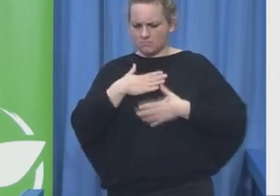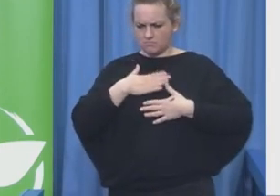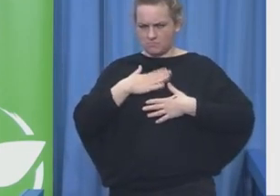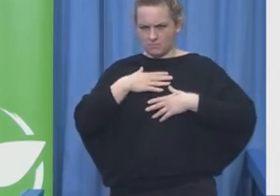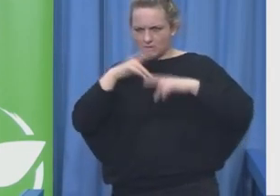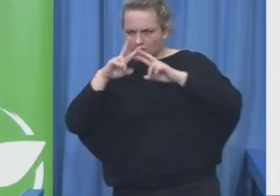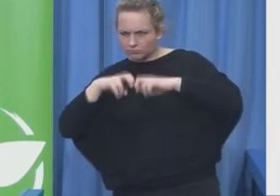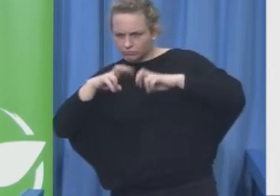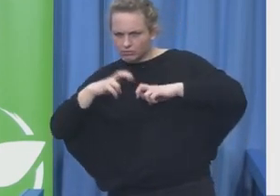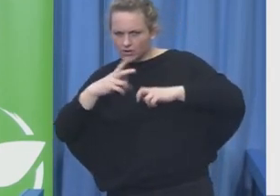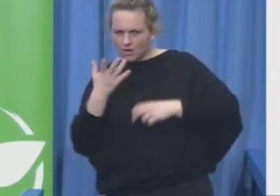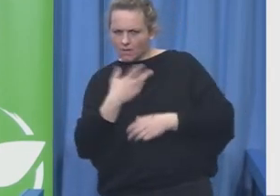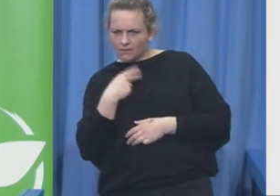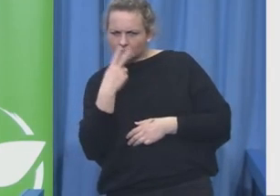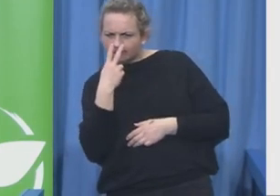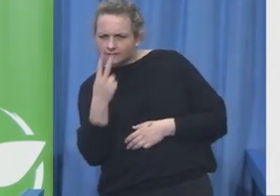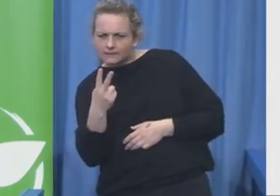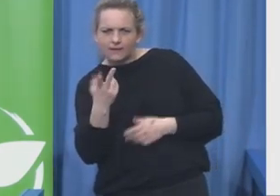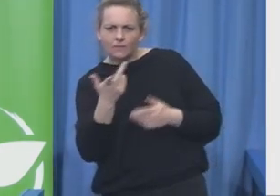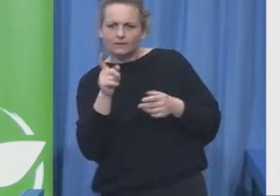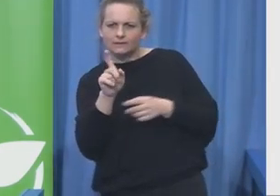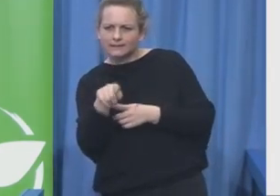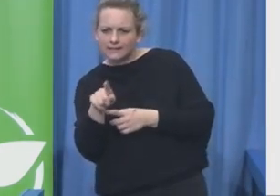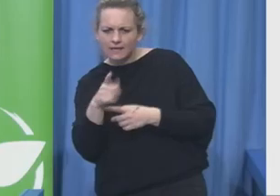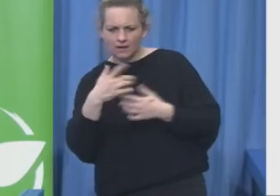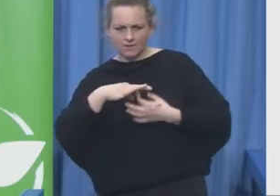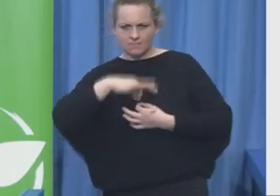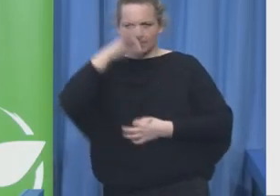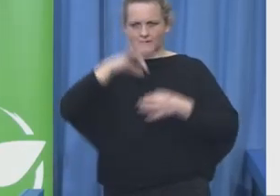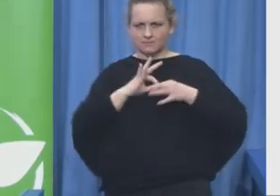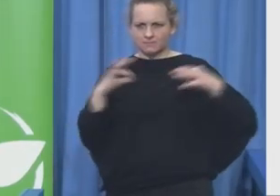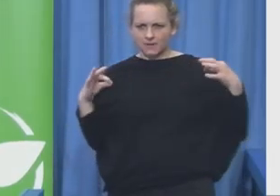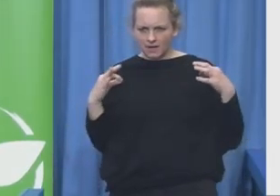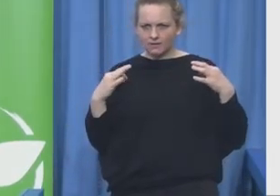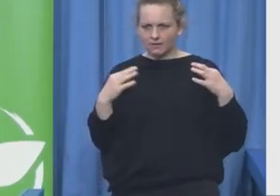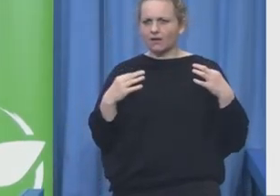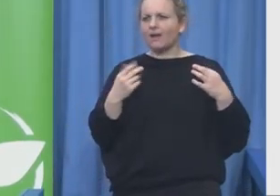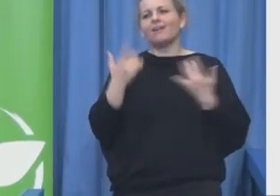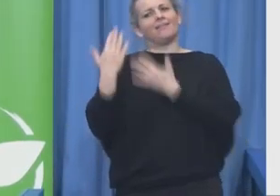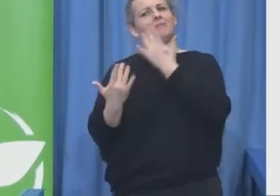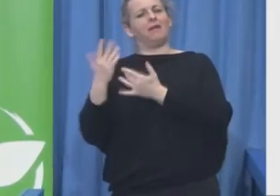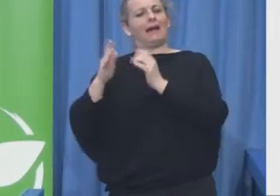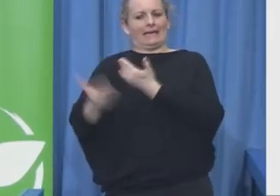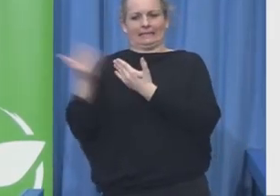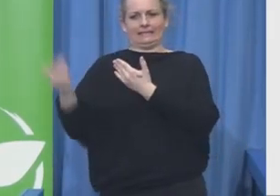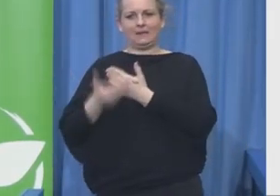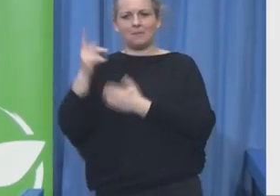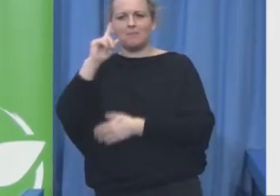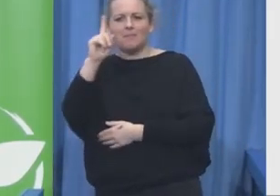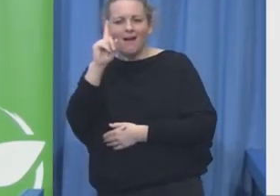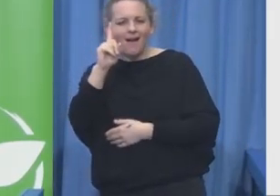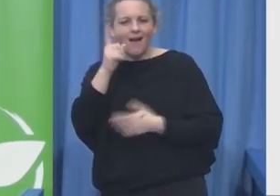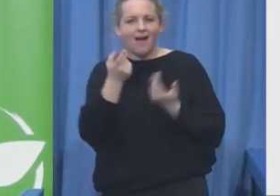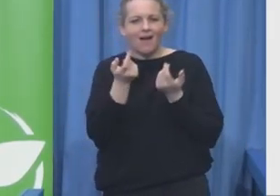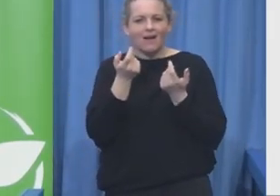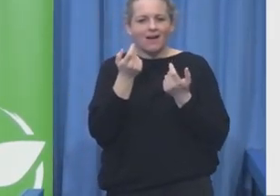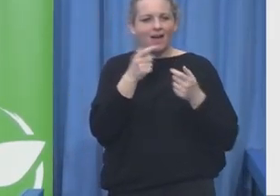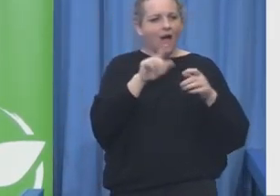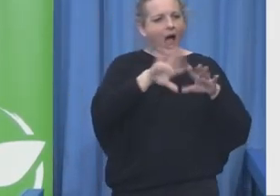are measuring not just the numbers, but the impact. So I think it's really interesting to look